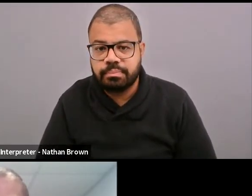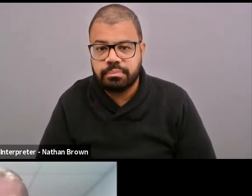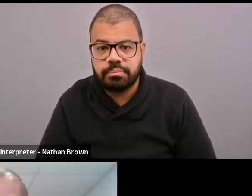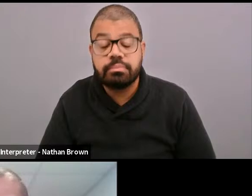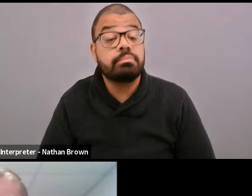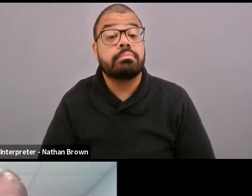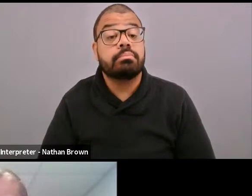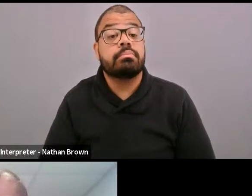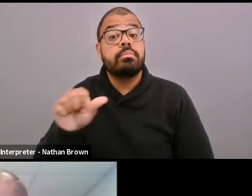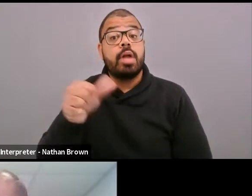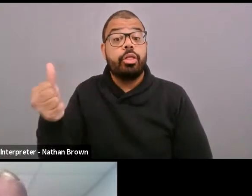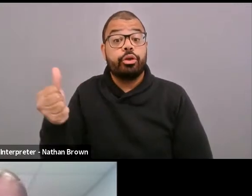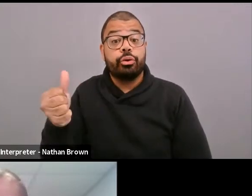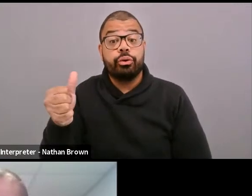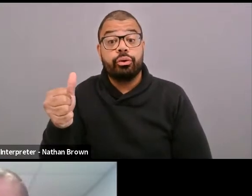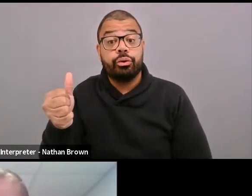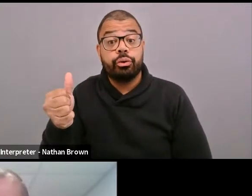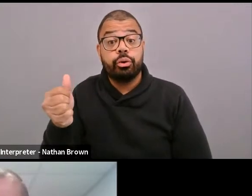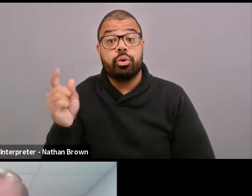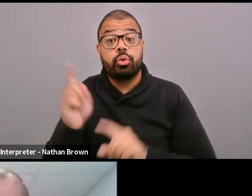Okay, any other? I don't see any.